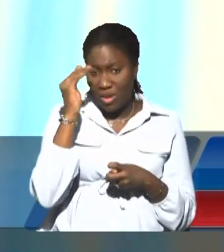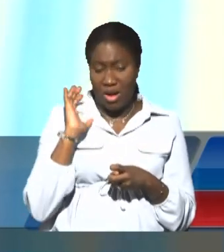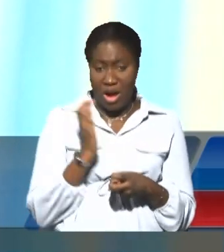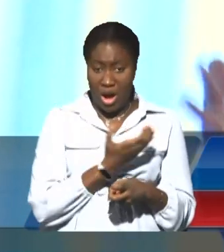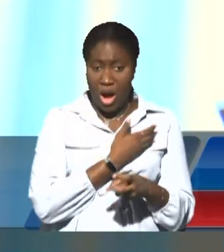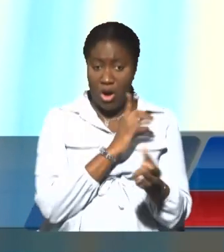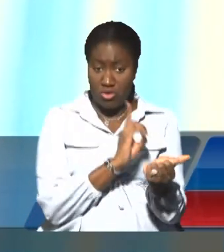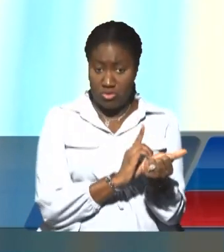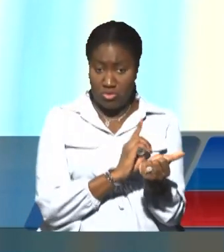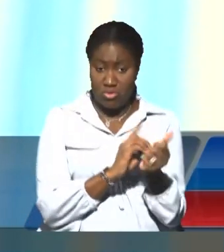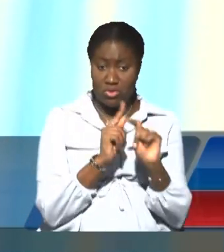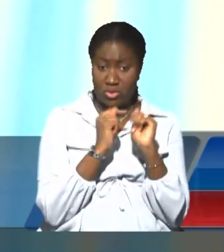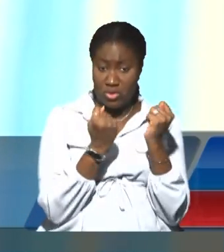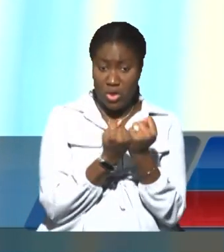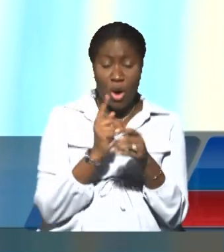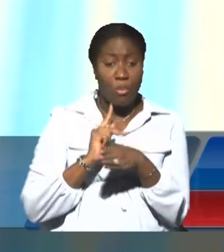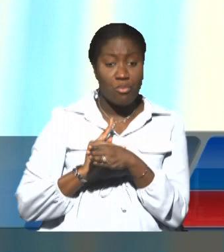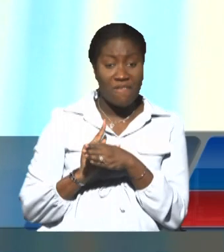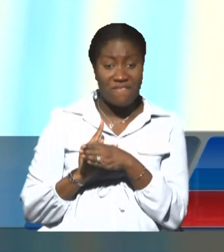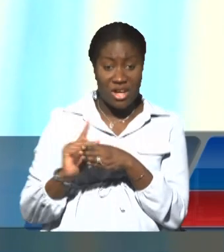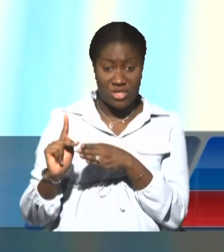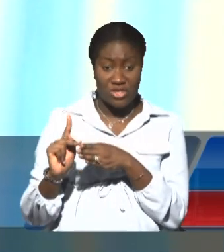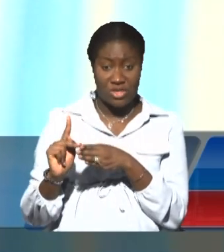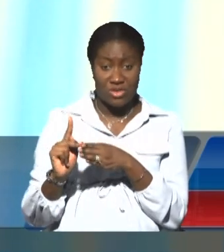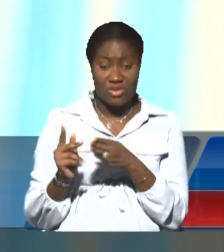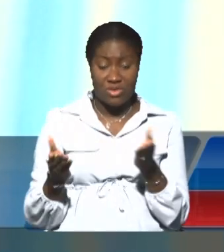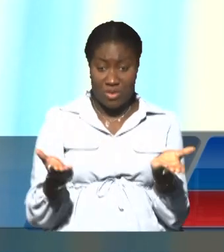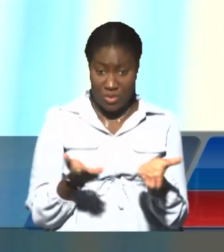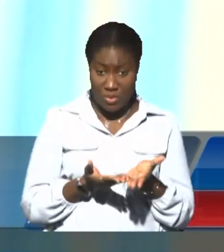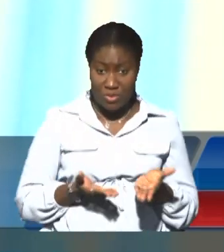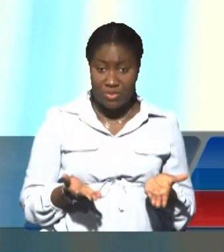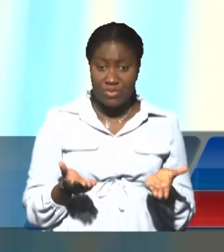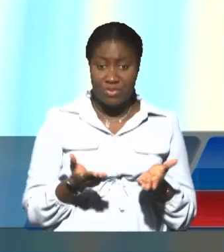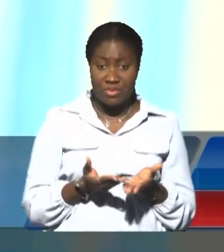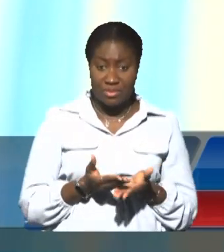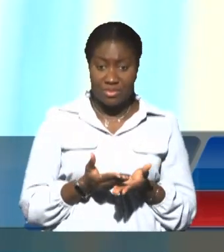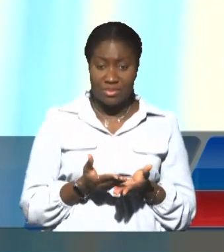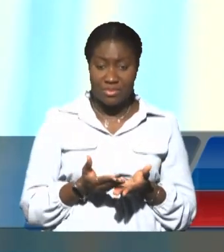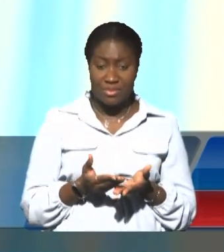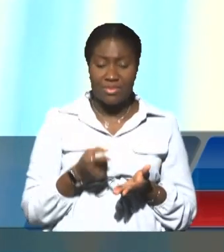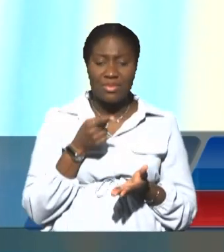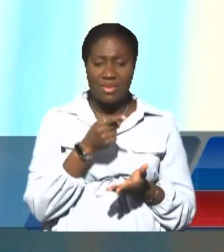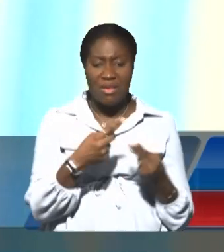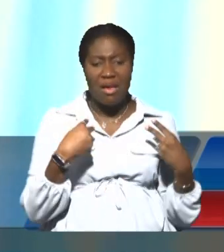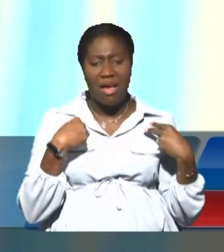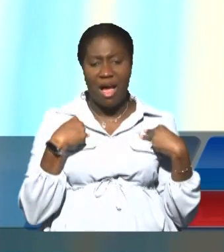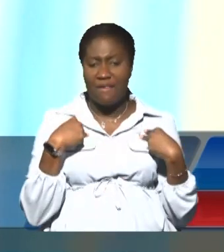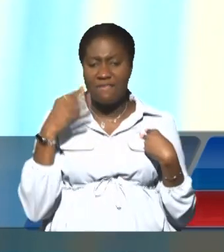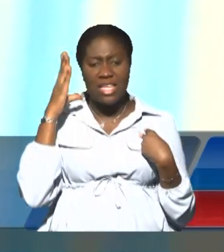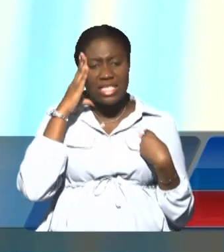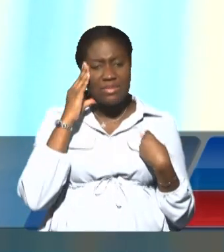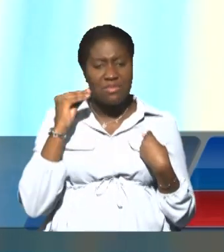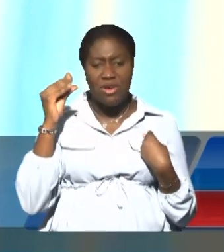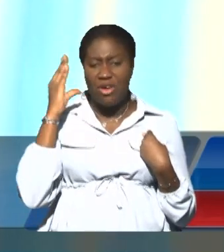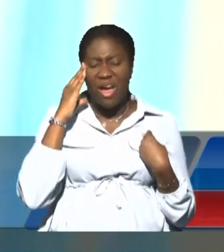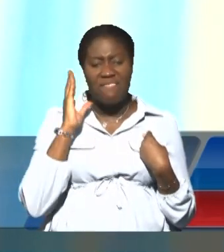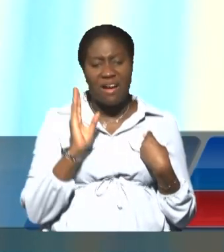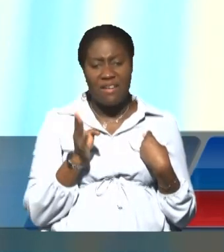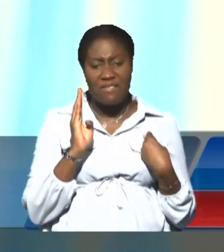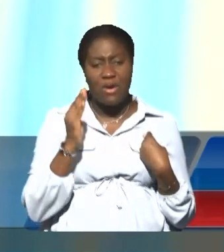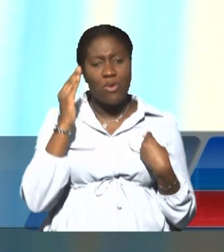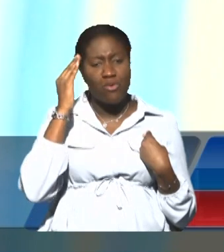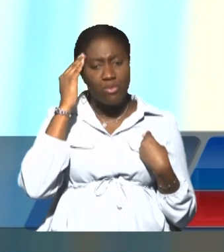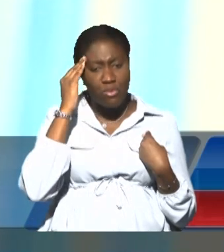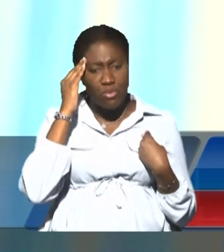the professionals here, that will be here, they have the experience to be able to